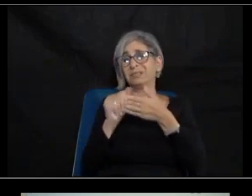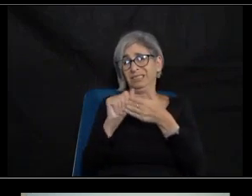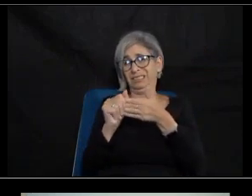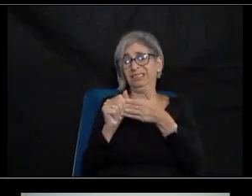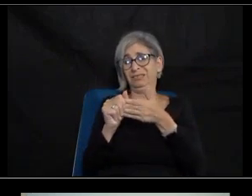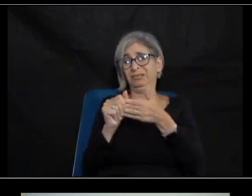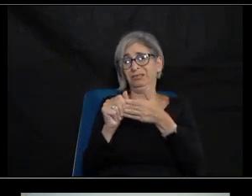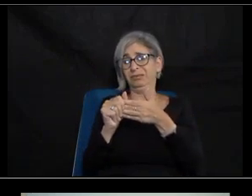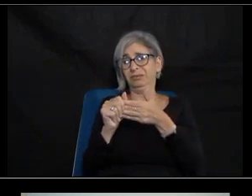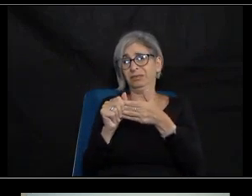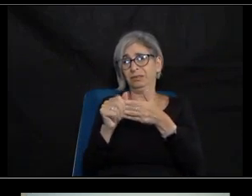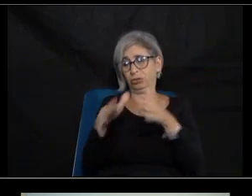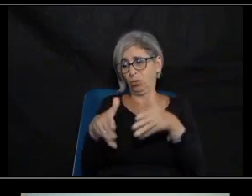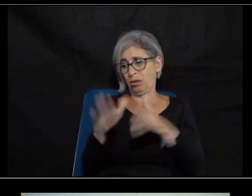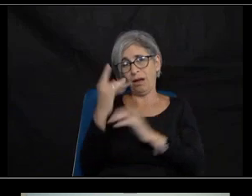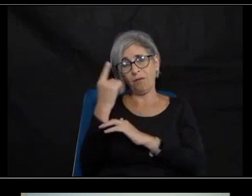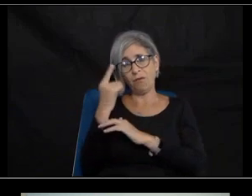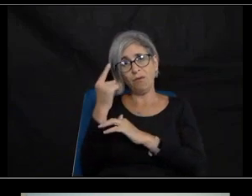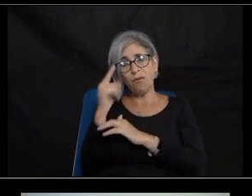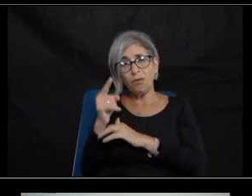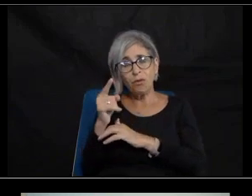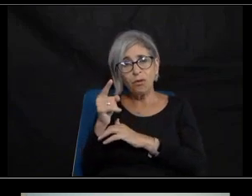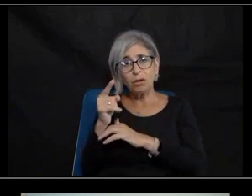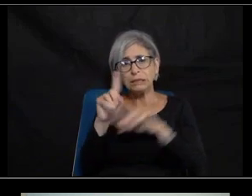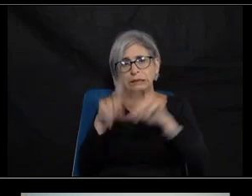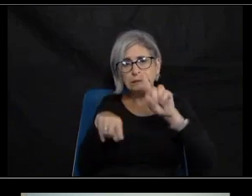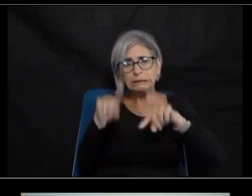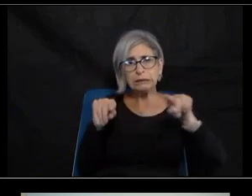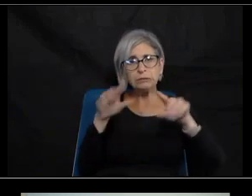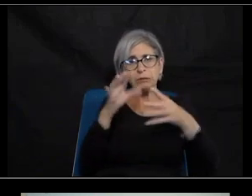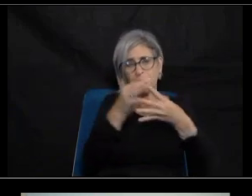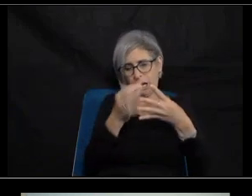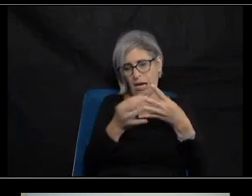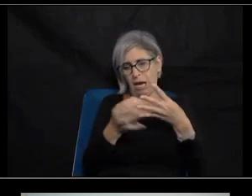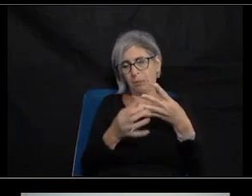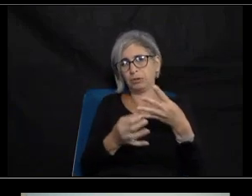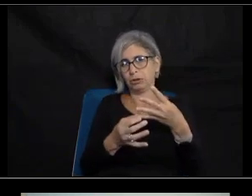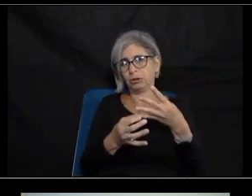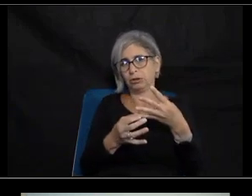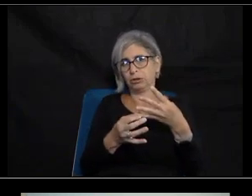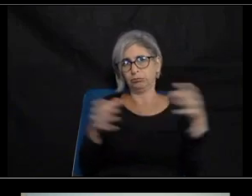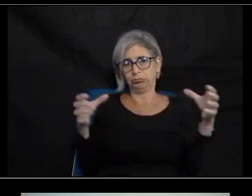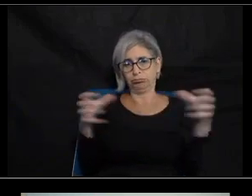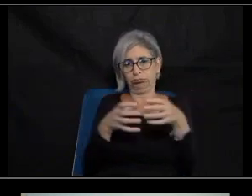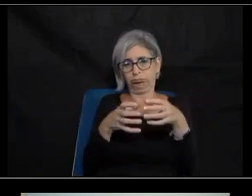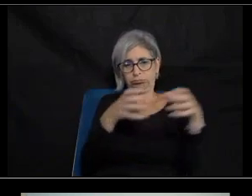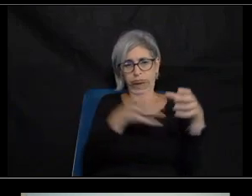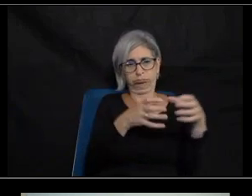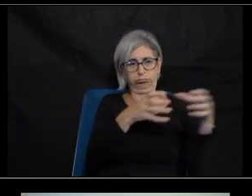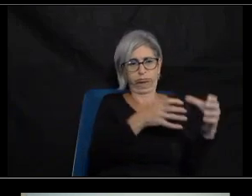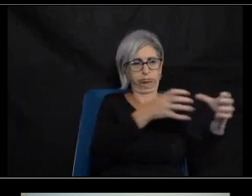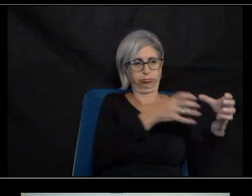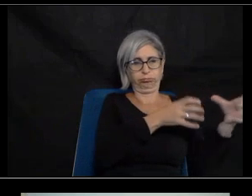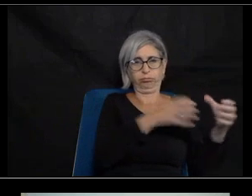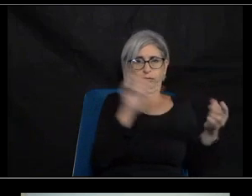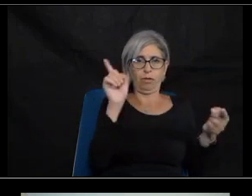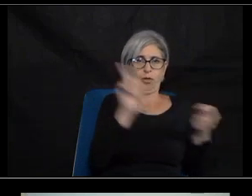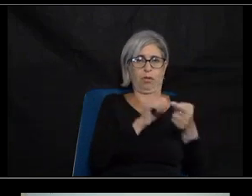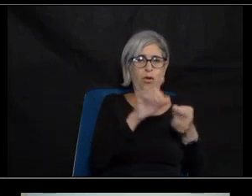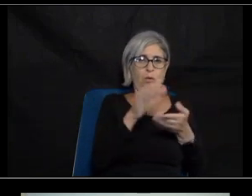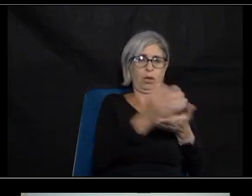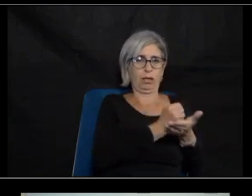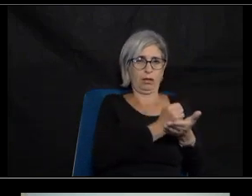it to allow for different options for density with very low and low income